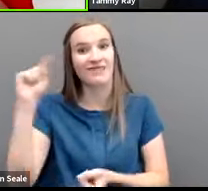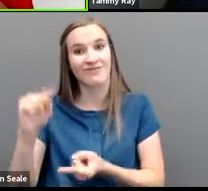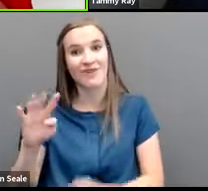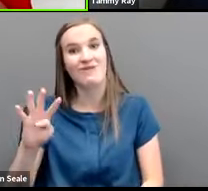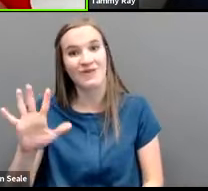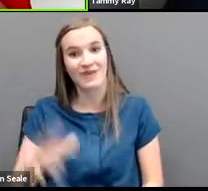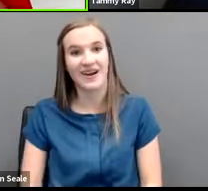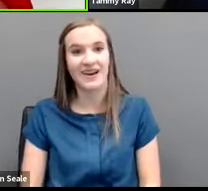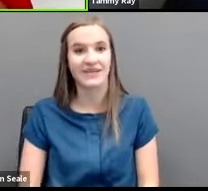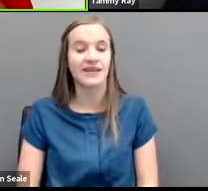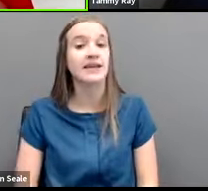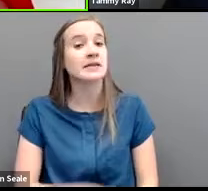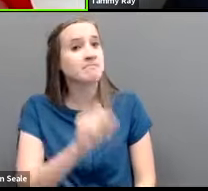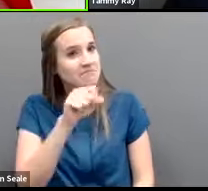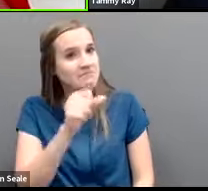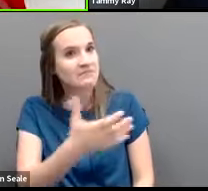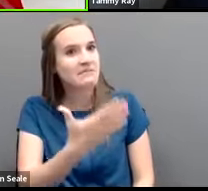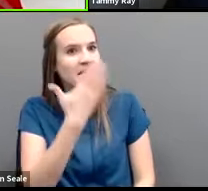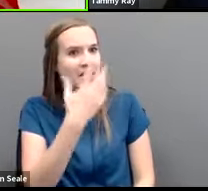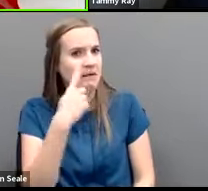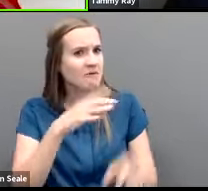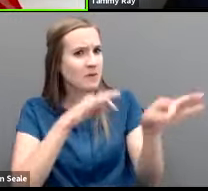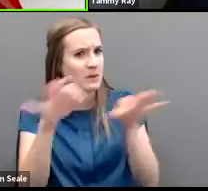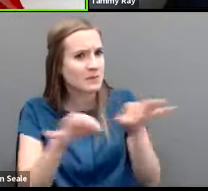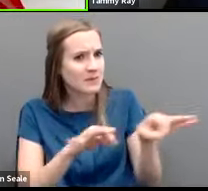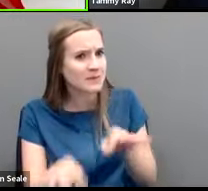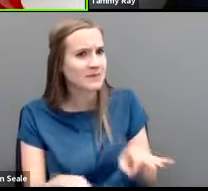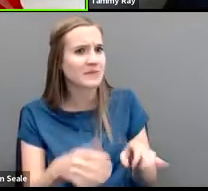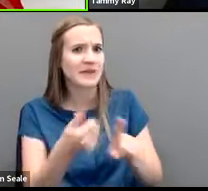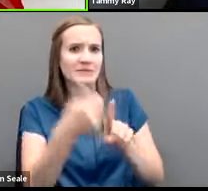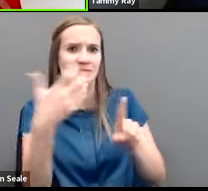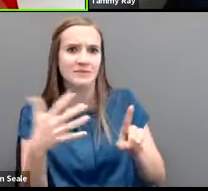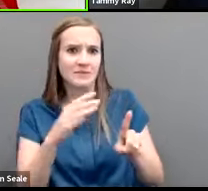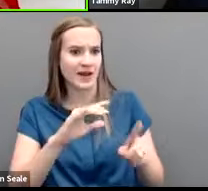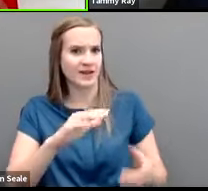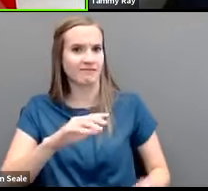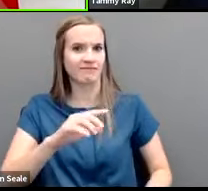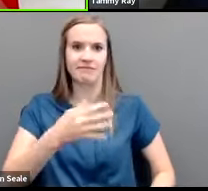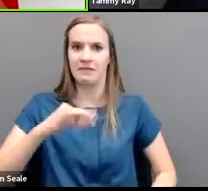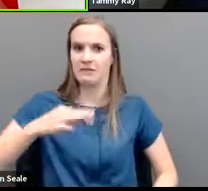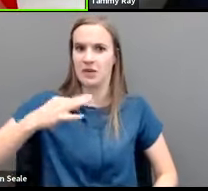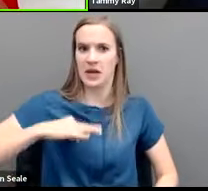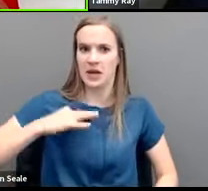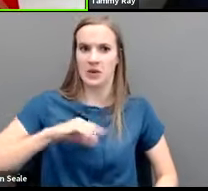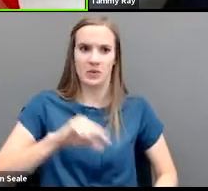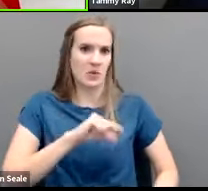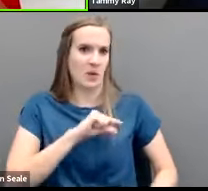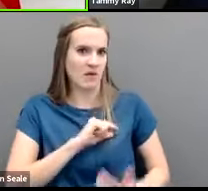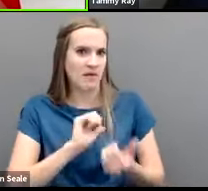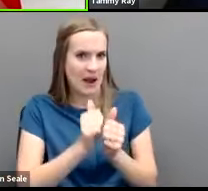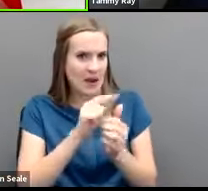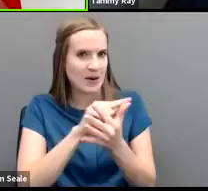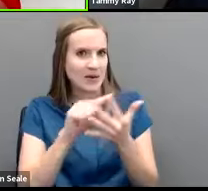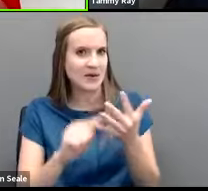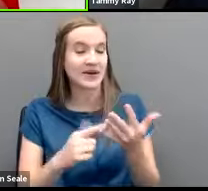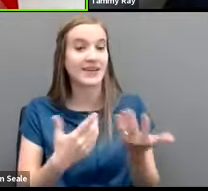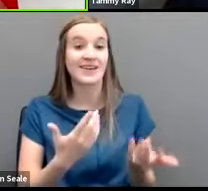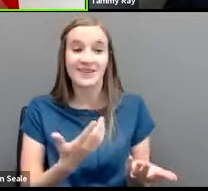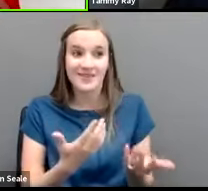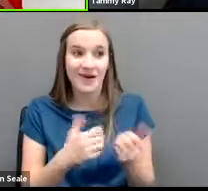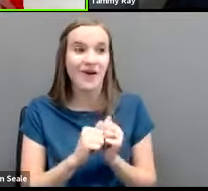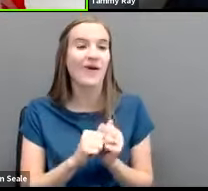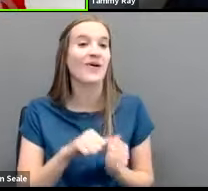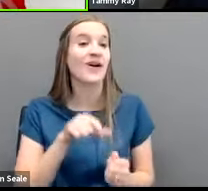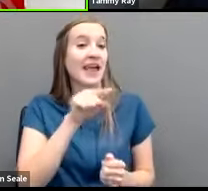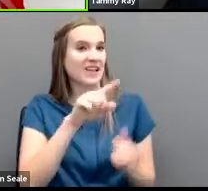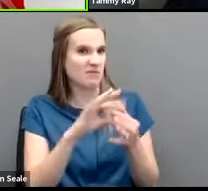that eligibility. And as I mentioned when we kicked off Lunch with LeAnn, you're retired. So, I mean, we can't pick up the phone and call